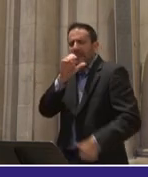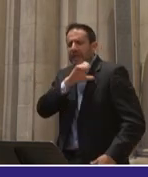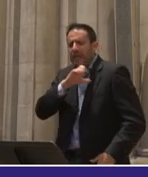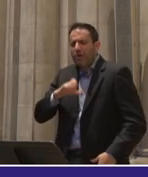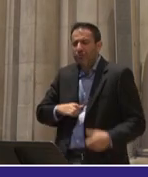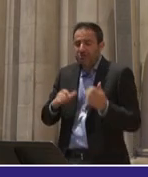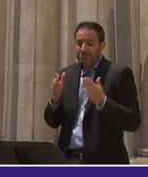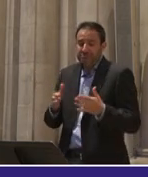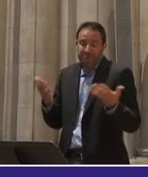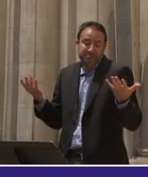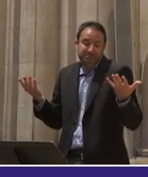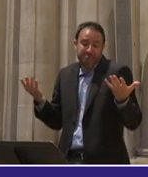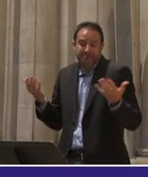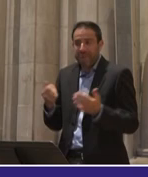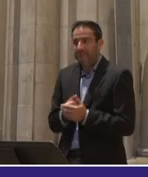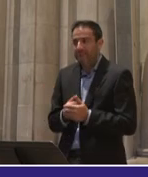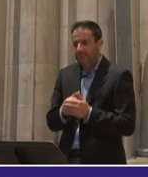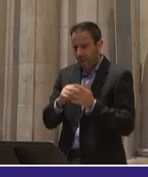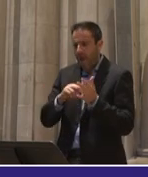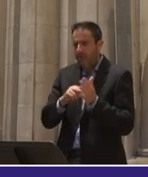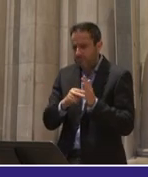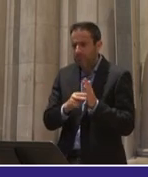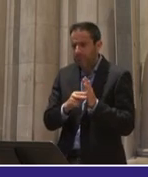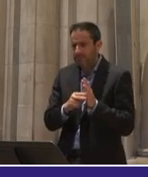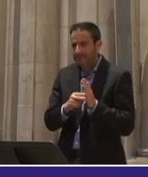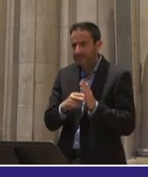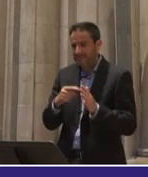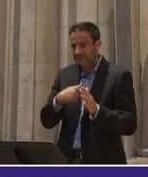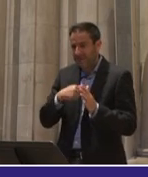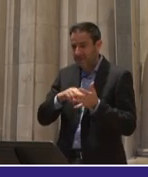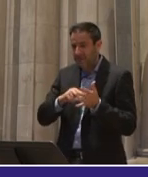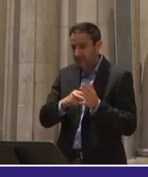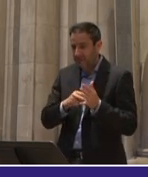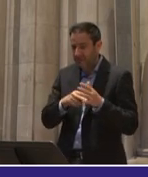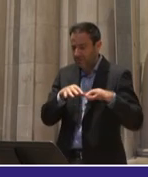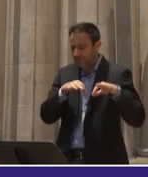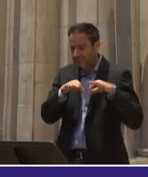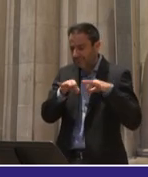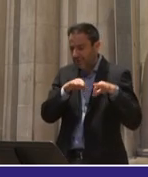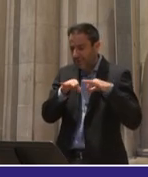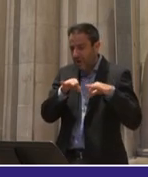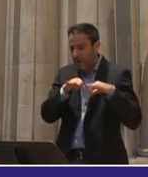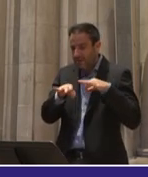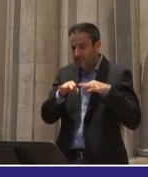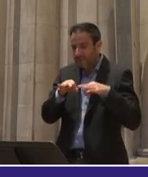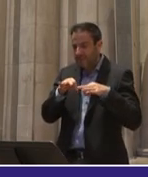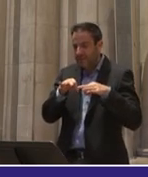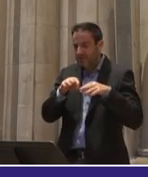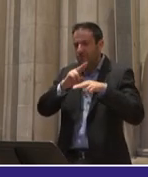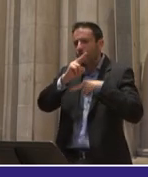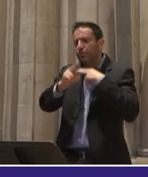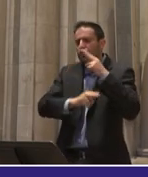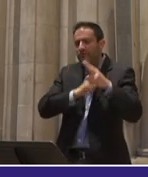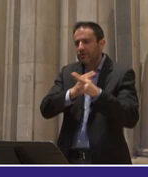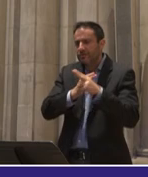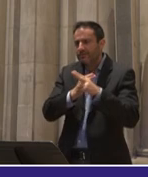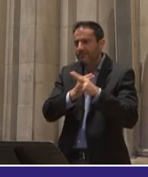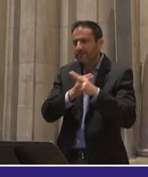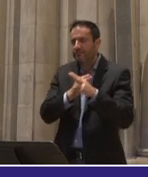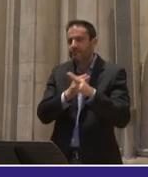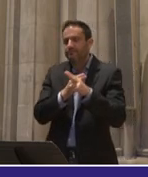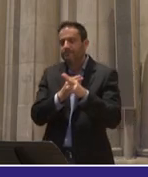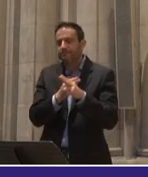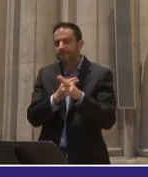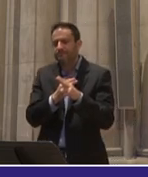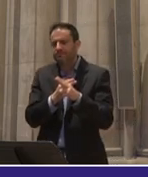noticed, intentionally so, because what I'm attempting to describe is actually universal. What would